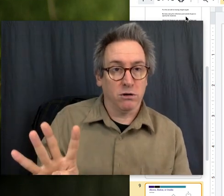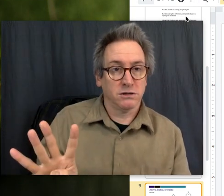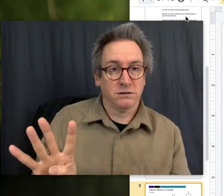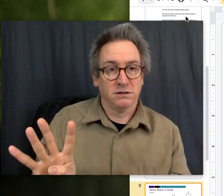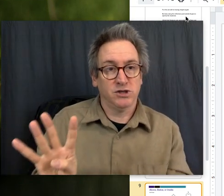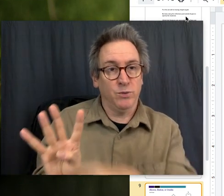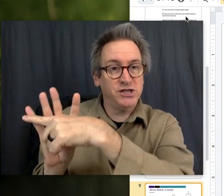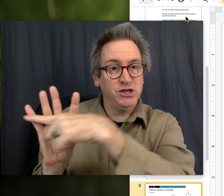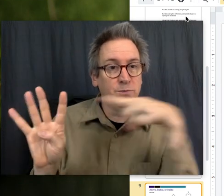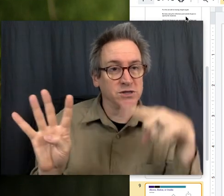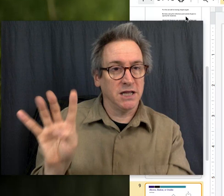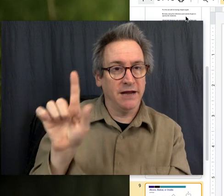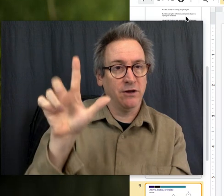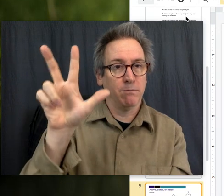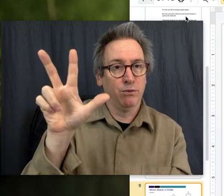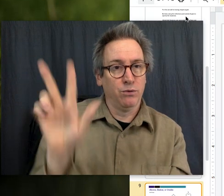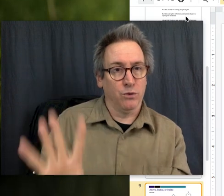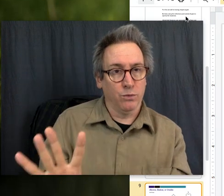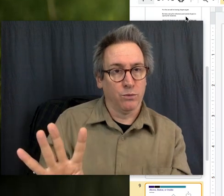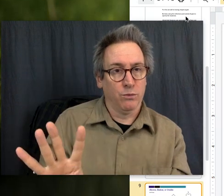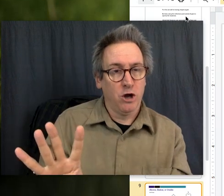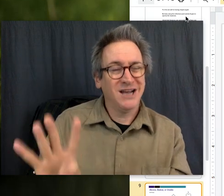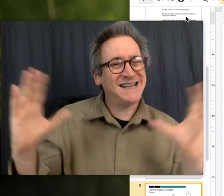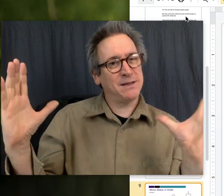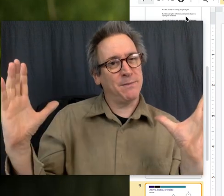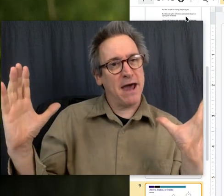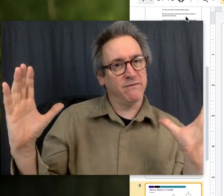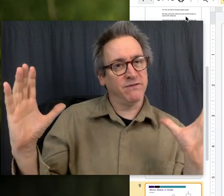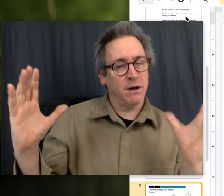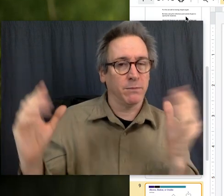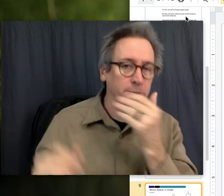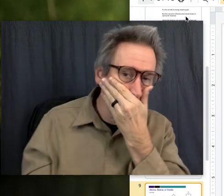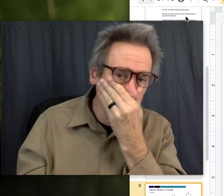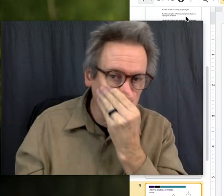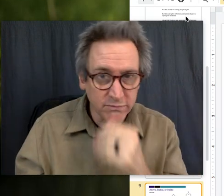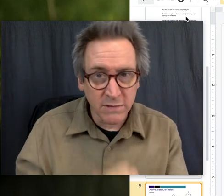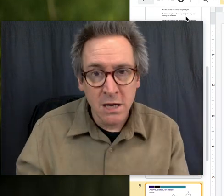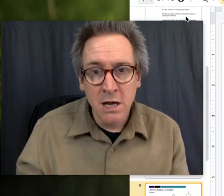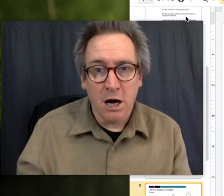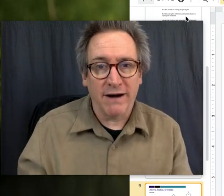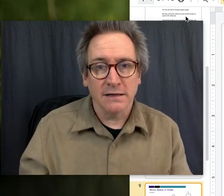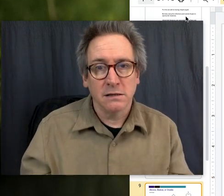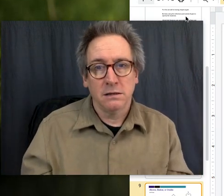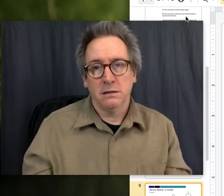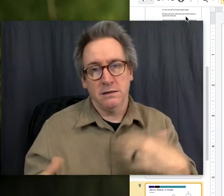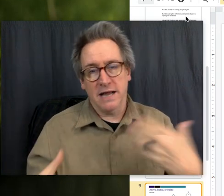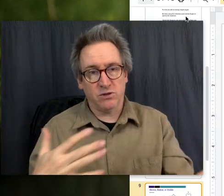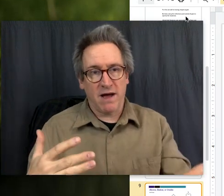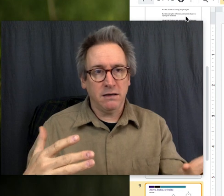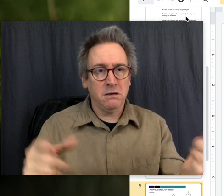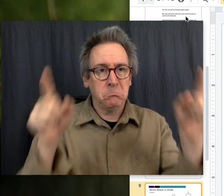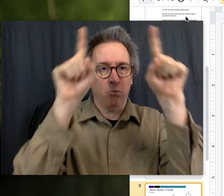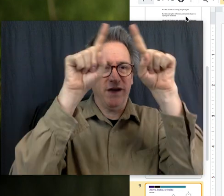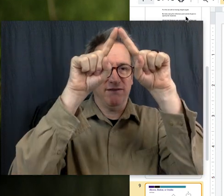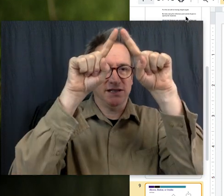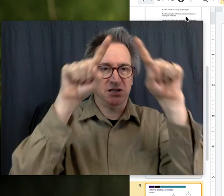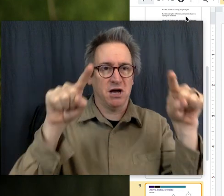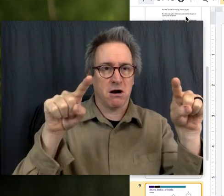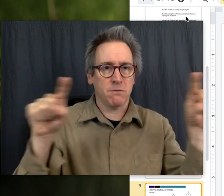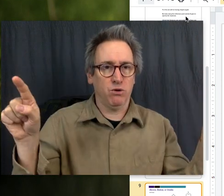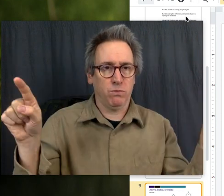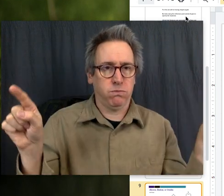3/4. So we assume there's a line there, because that's the pattern of the number. All right, next one, we have